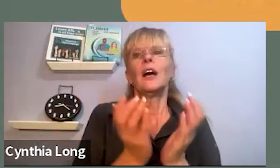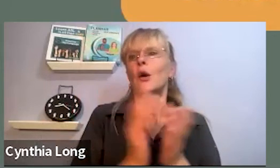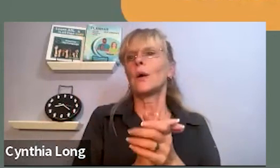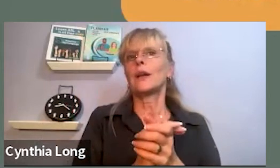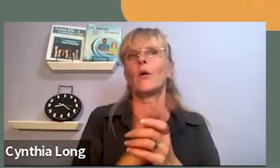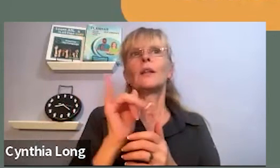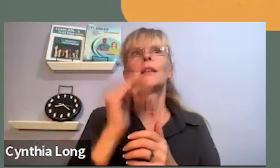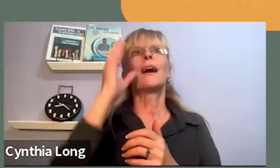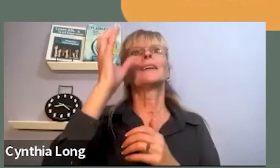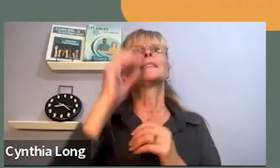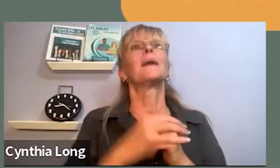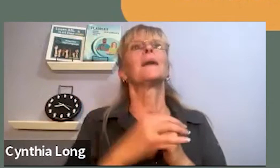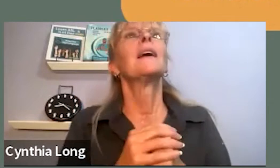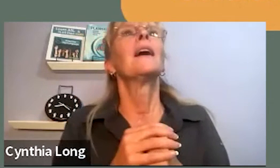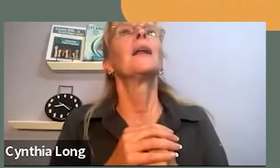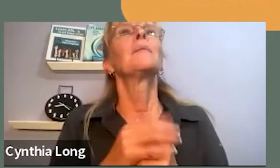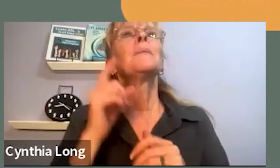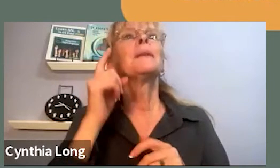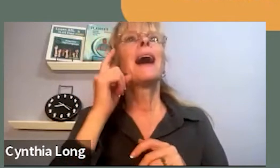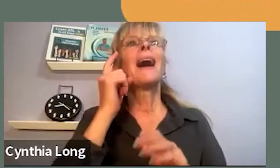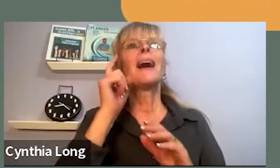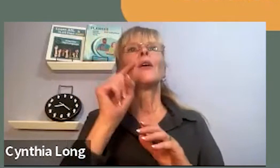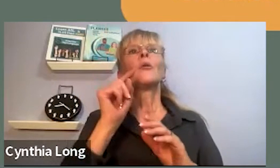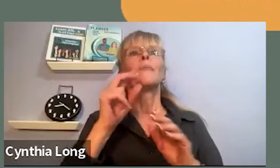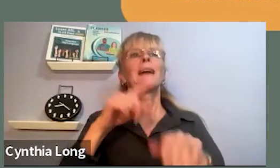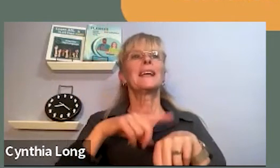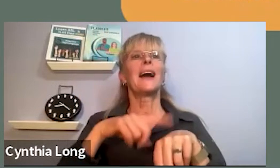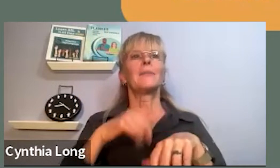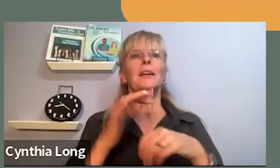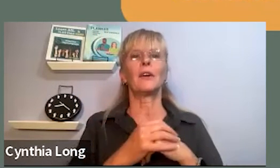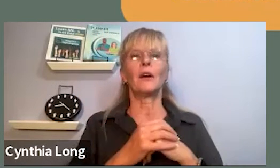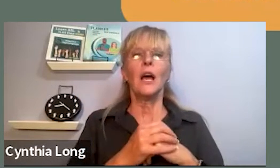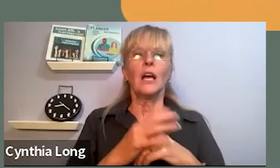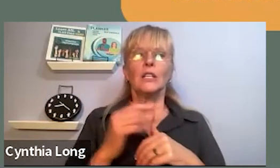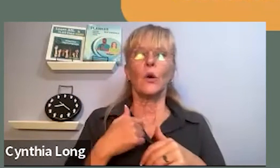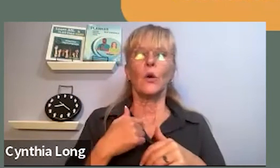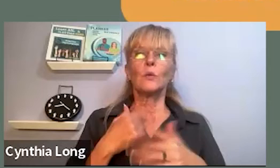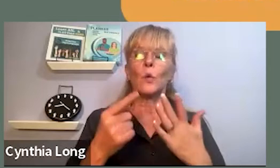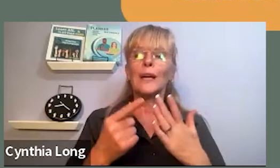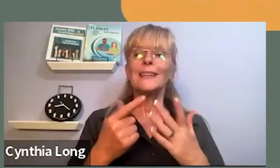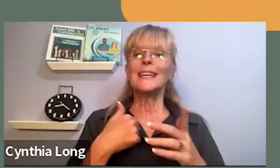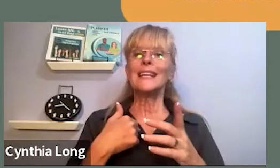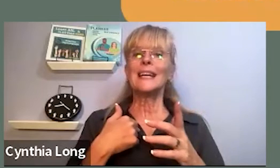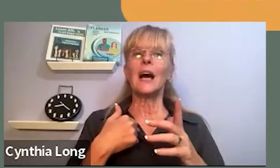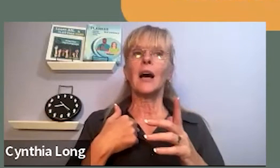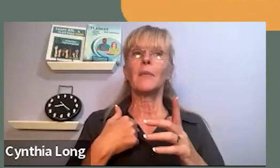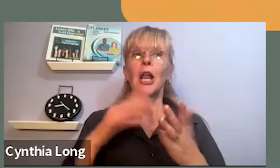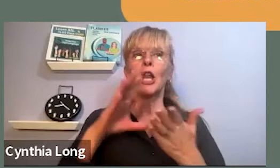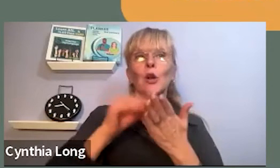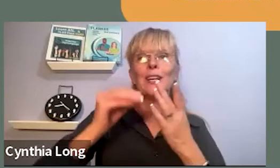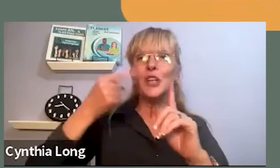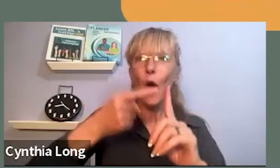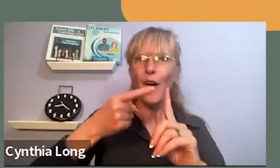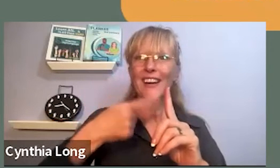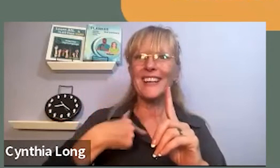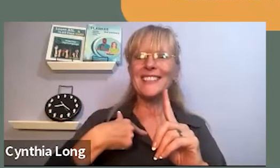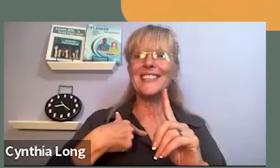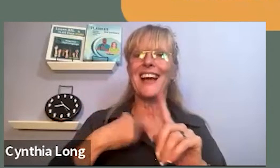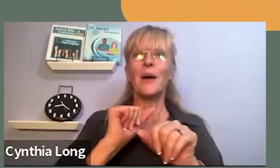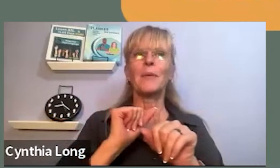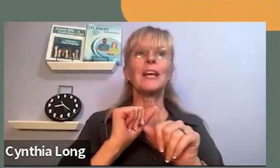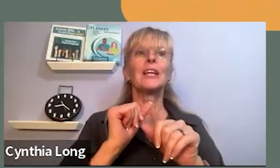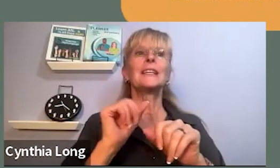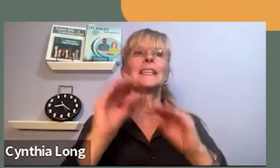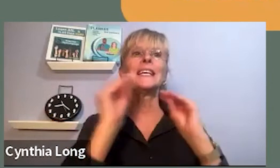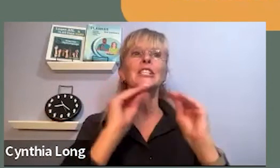you going on the concepts. And I'm keeping an eye on my time here. So one of the learning